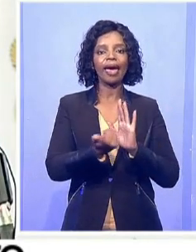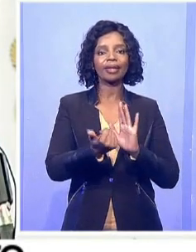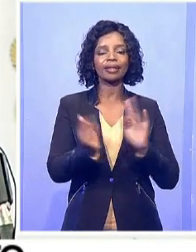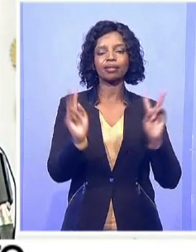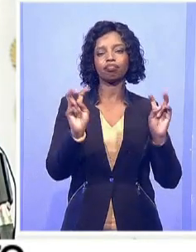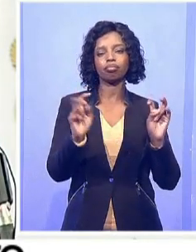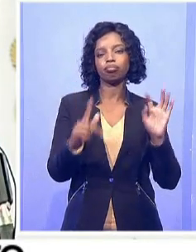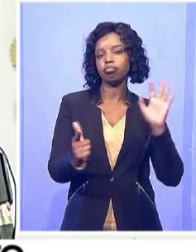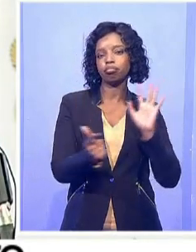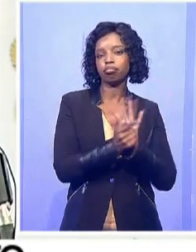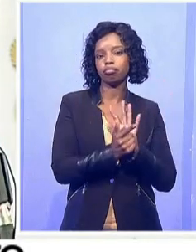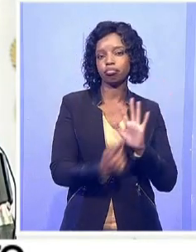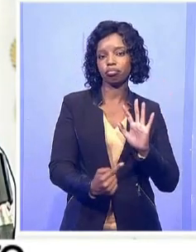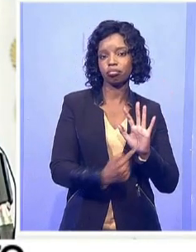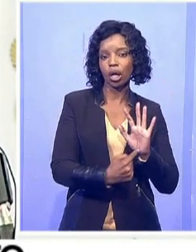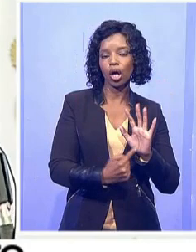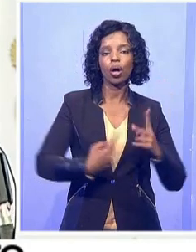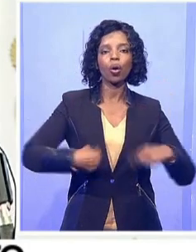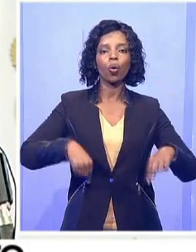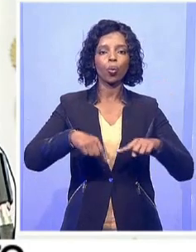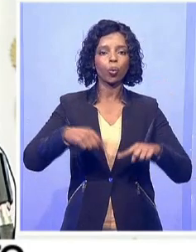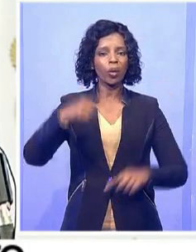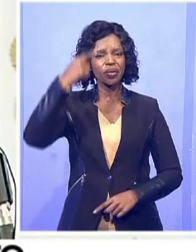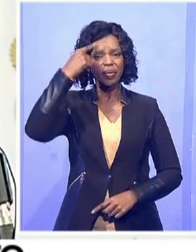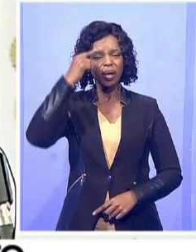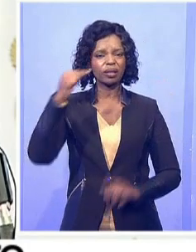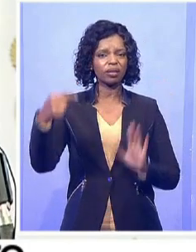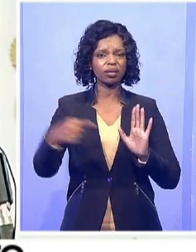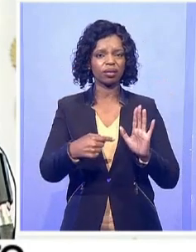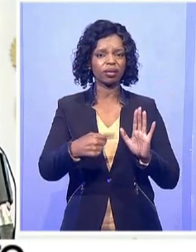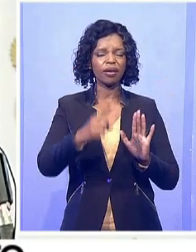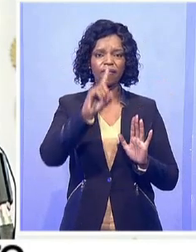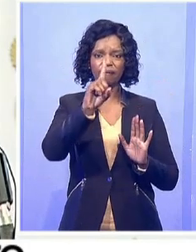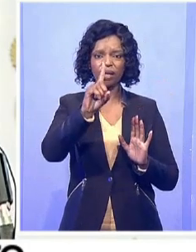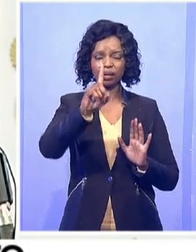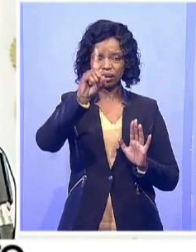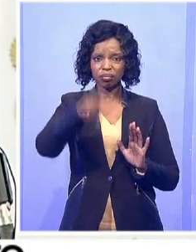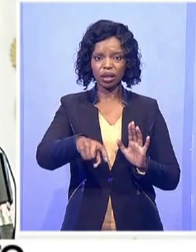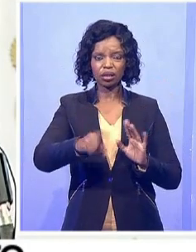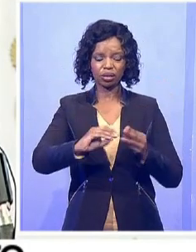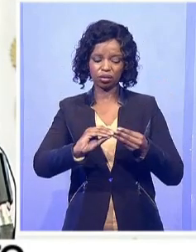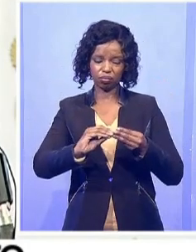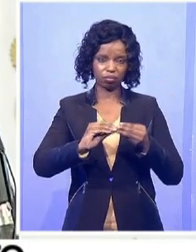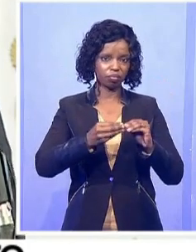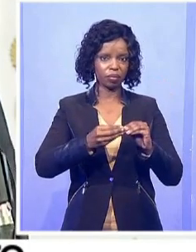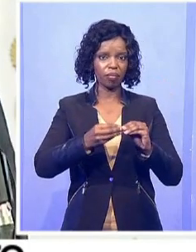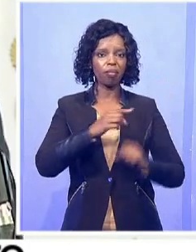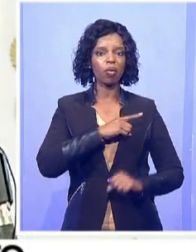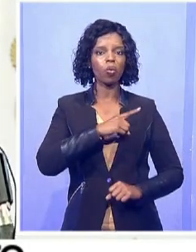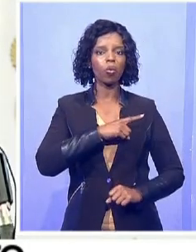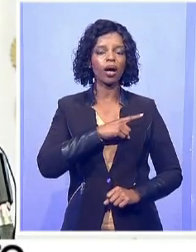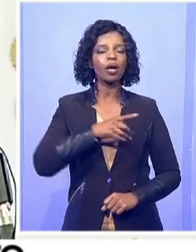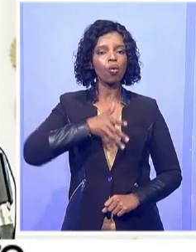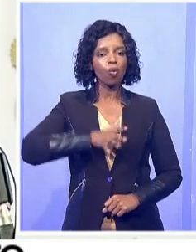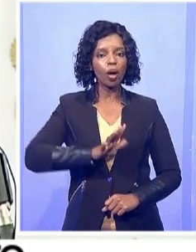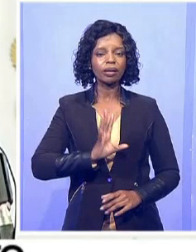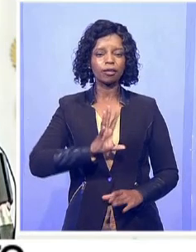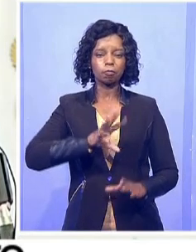we thought it must be amended so that it includes everything.